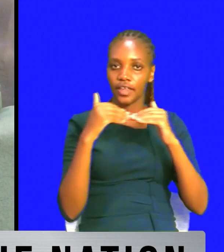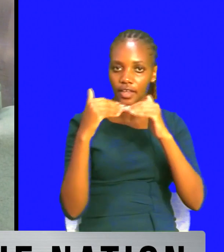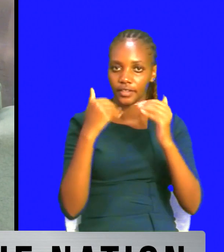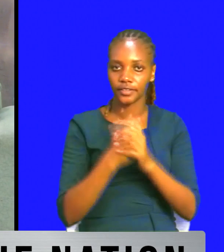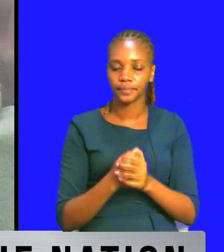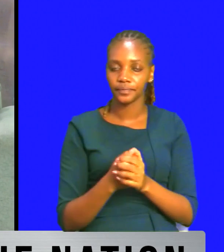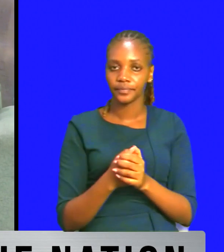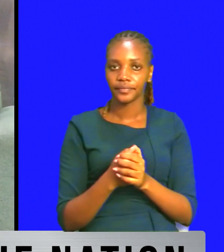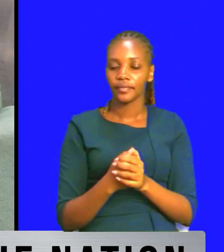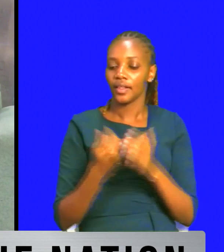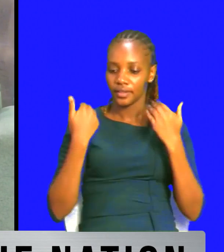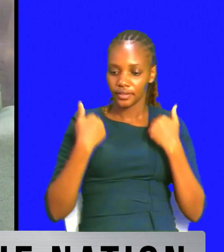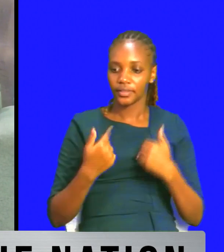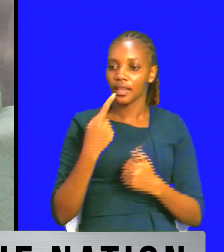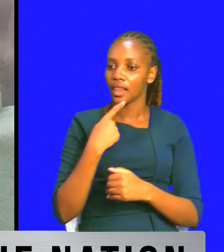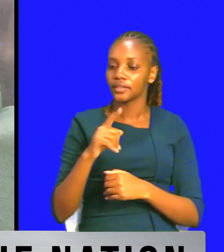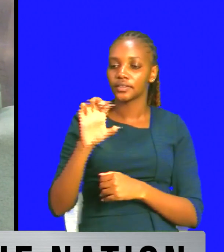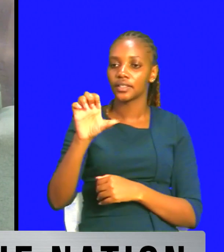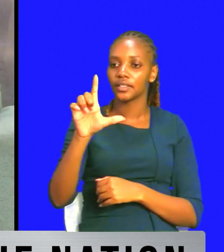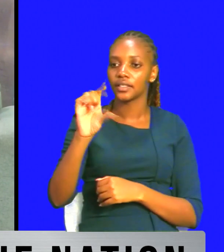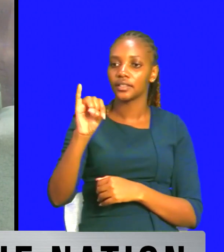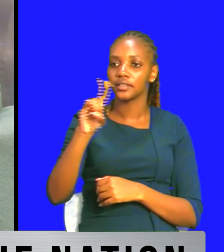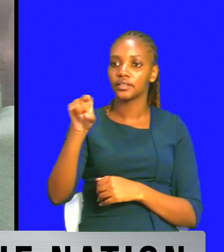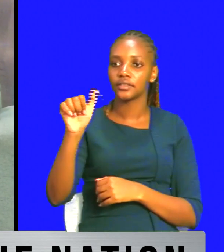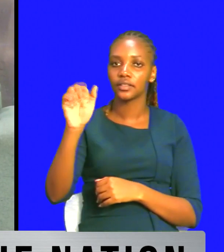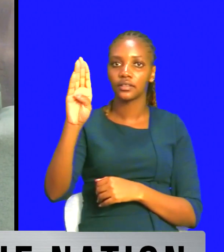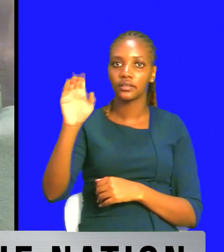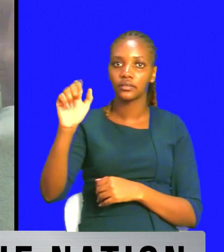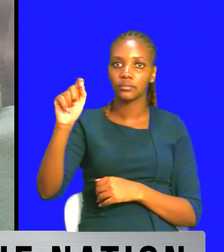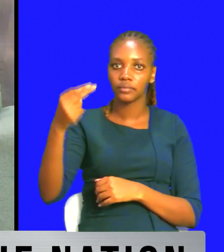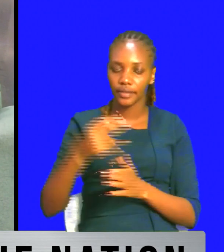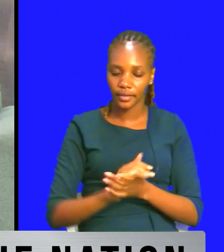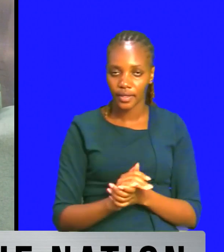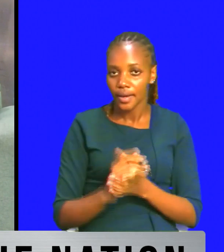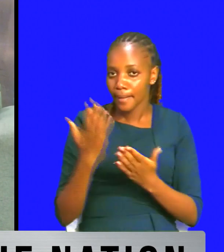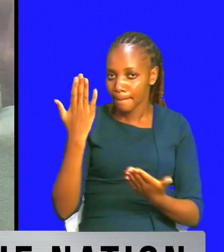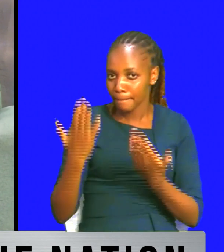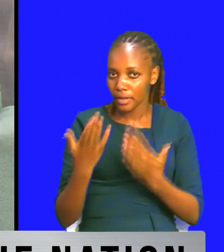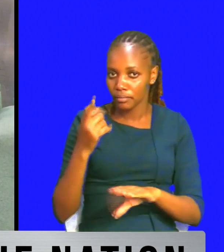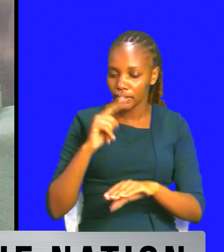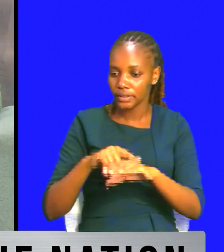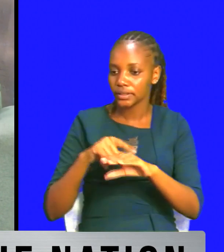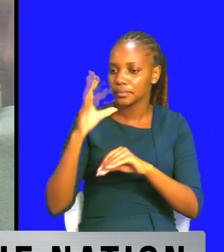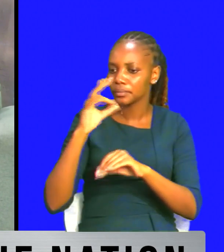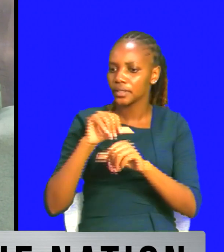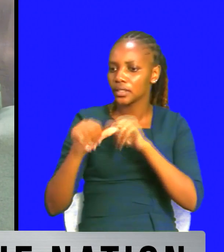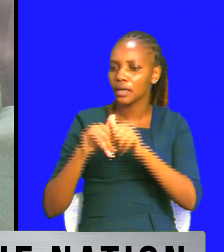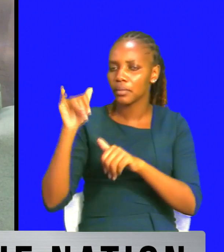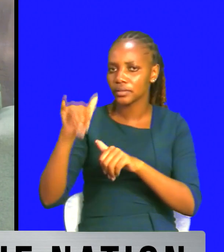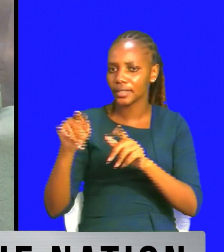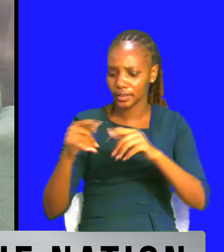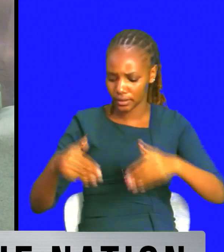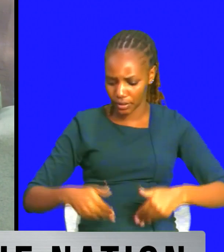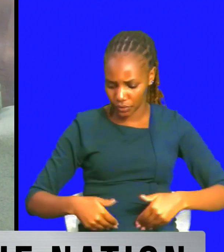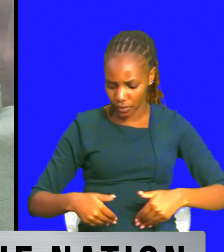told Elizabeth on that. Actually, I mentioned to Elizabeth that probably even as you're speaking about that as a youth, because she was saying